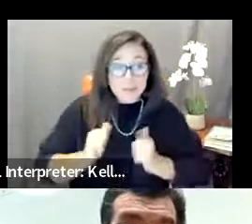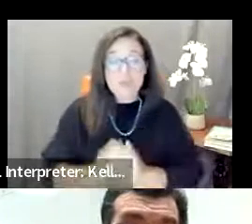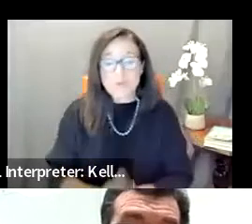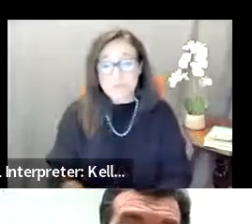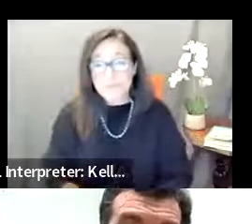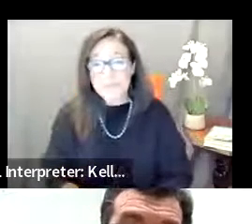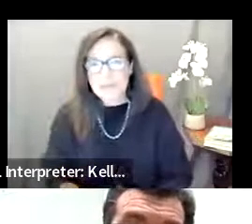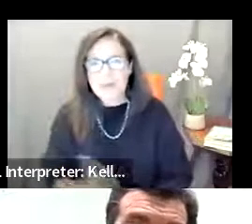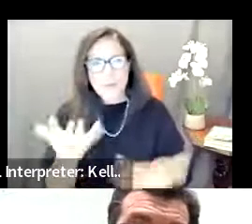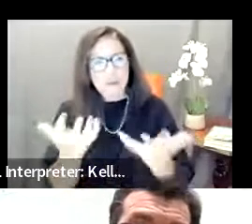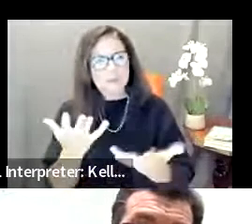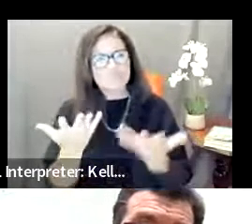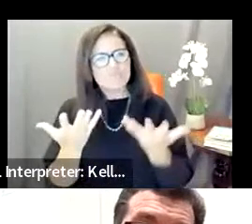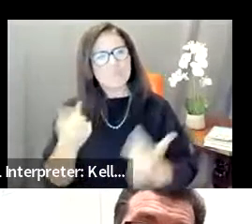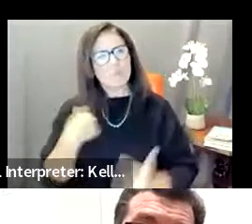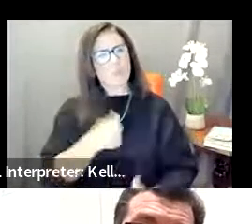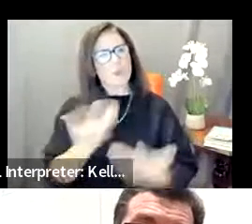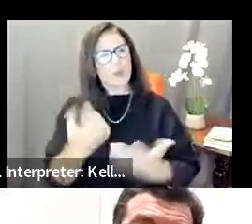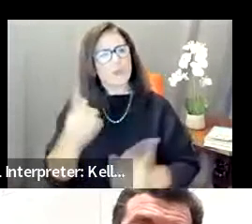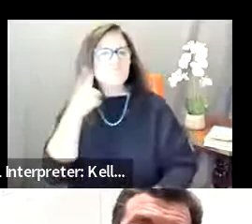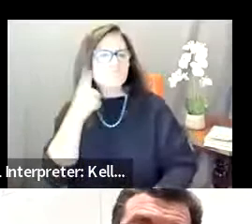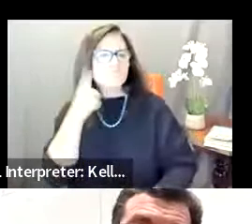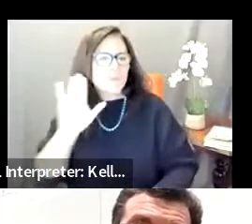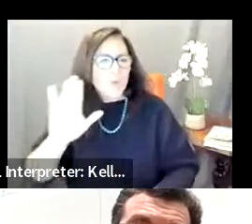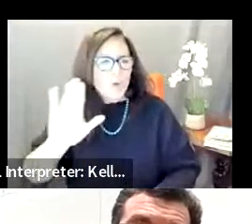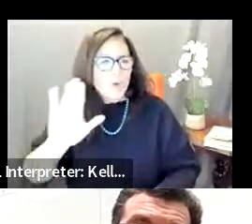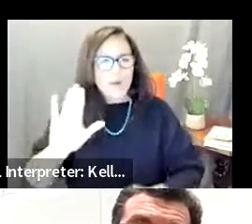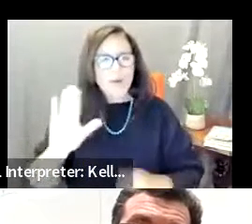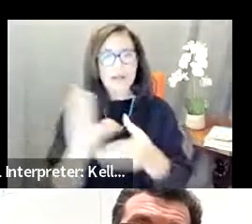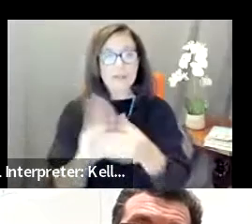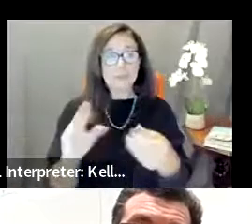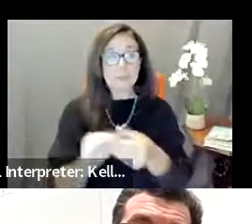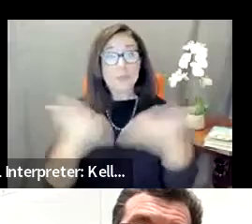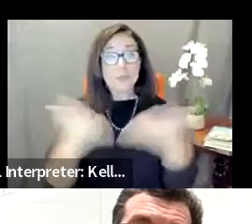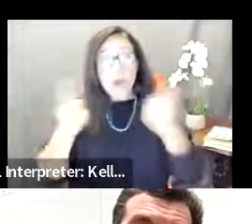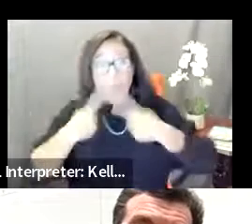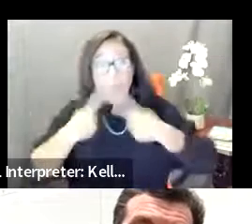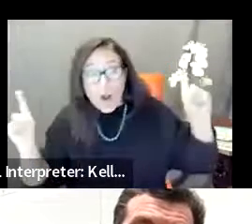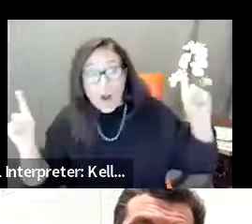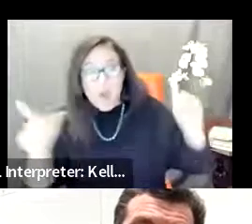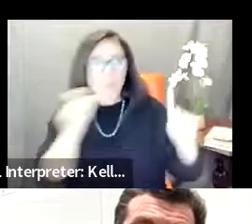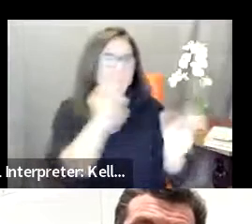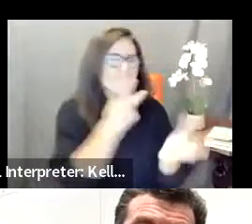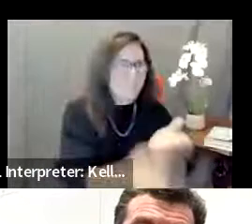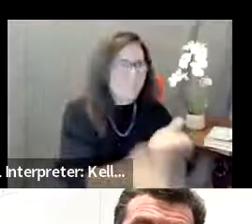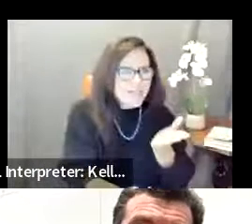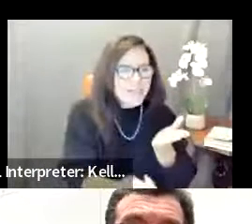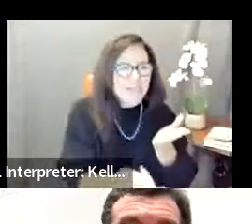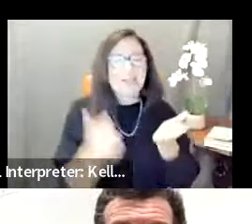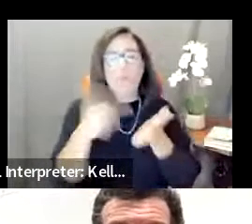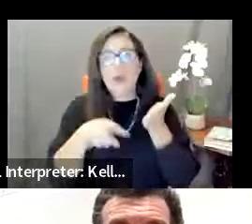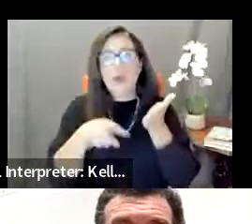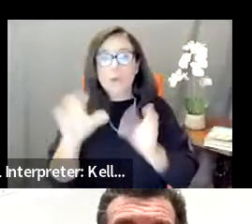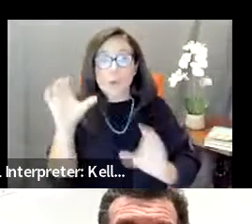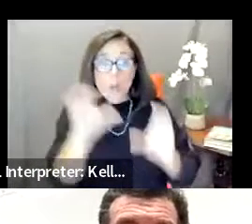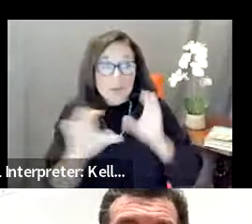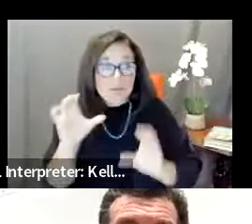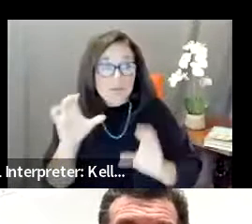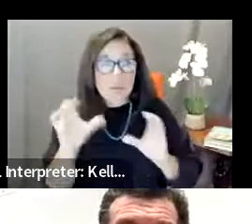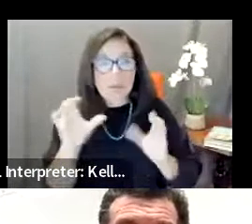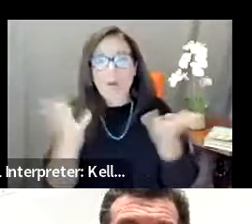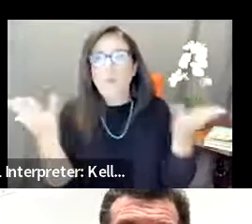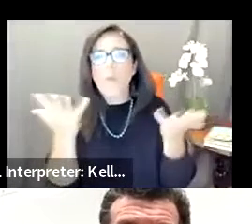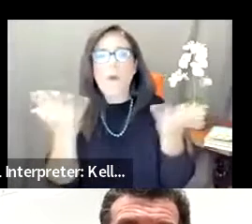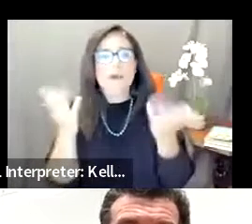hear about their experiences, what works for them, that doesn't, and what they're looking for from